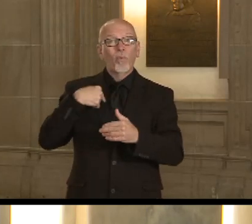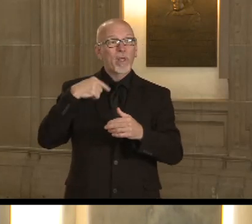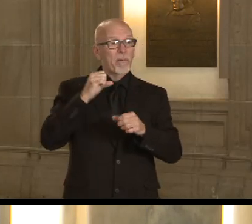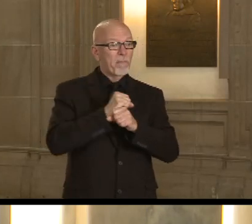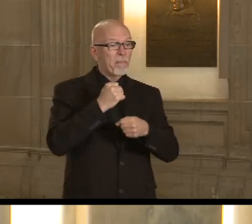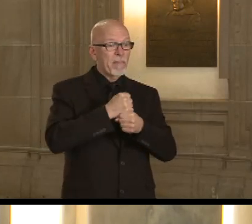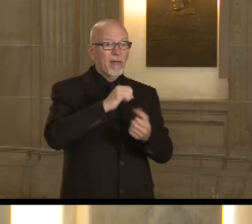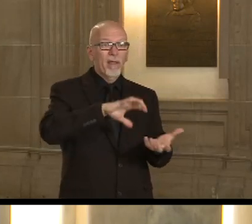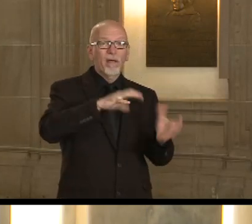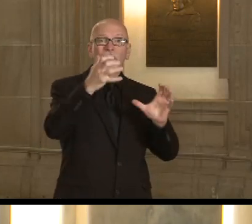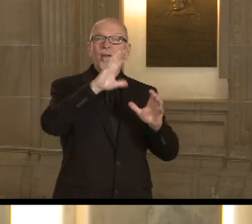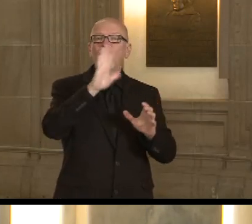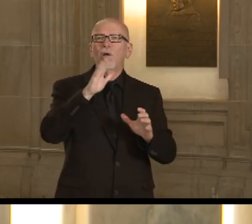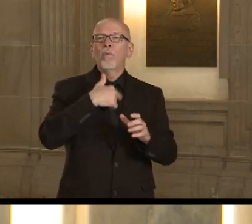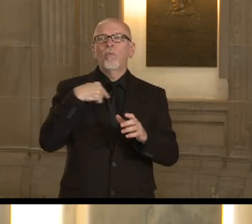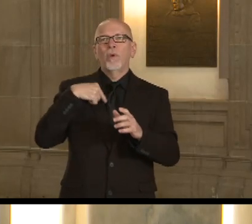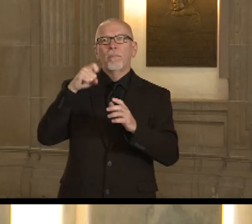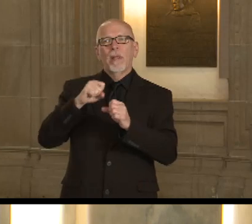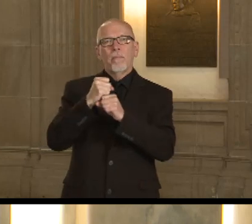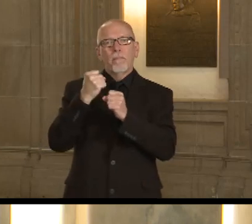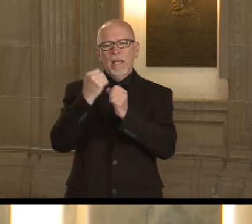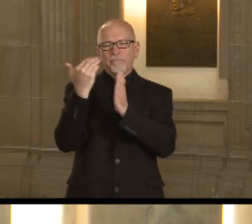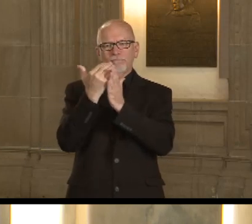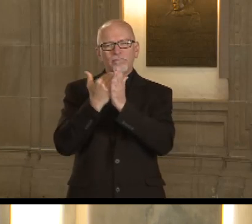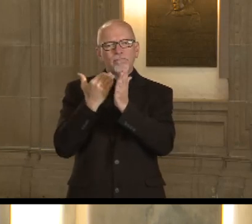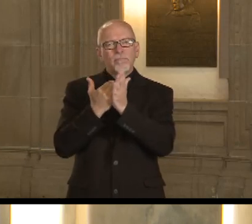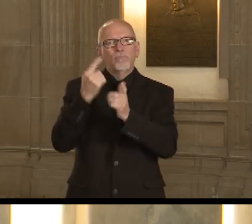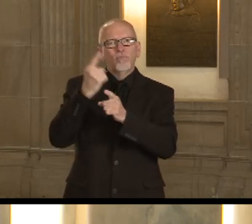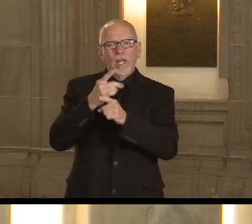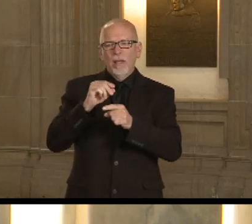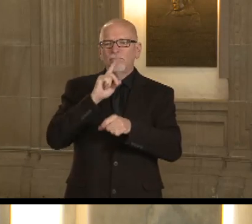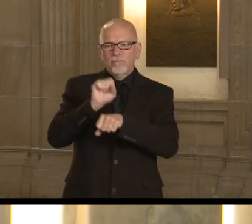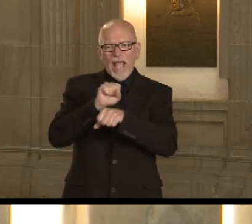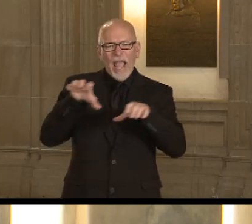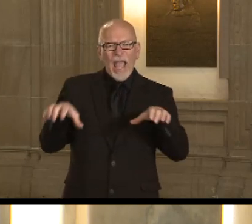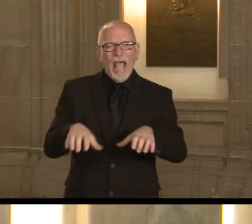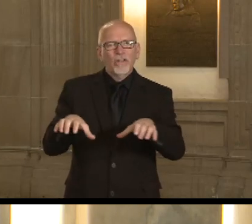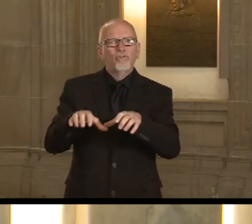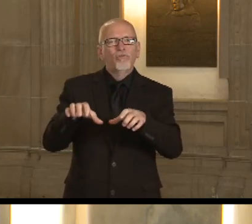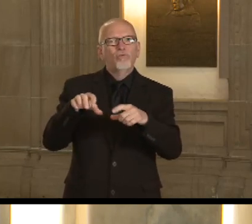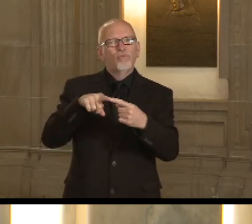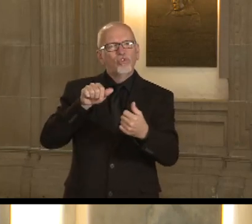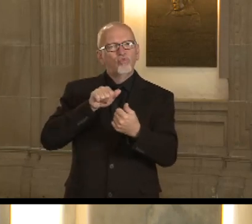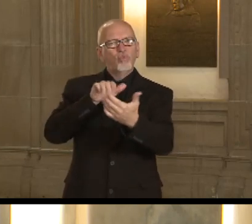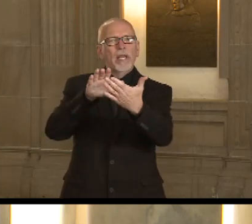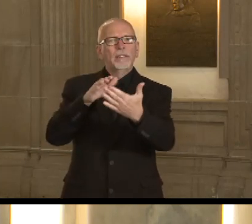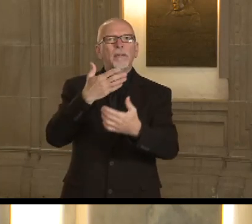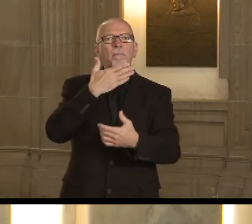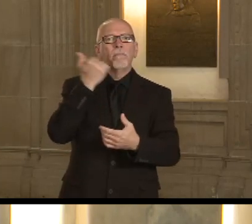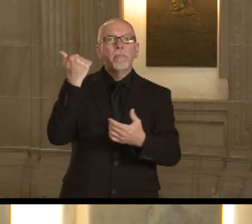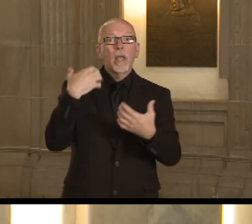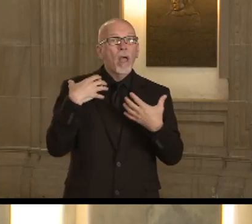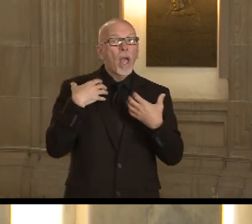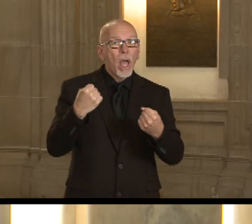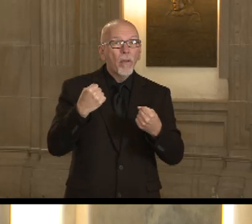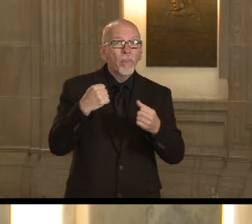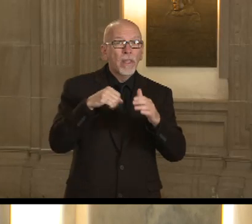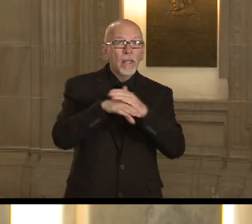a to-do list and prescribe those action steps that address better health care